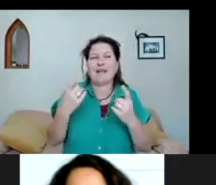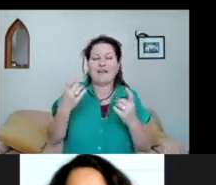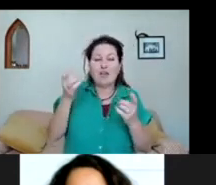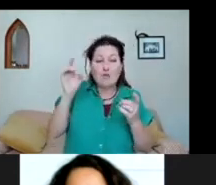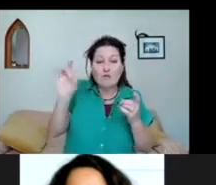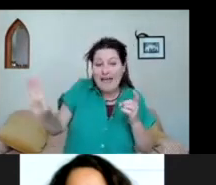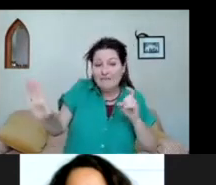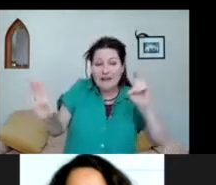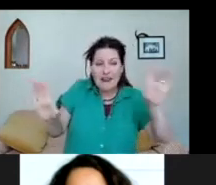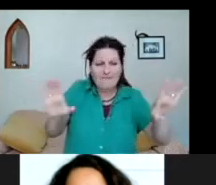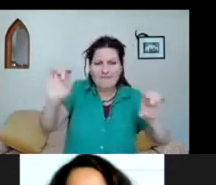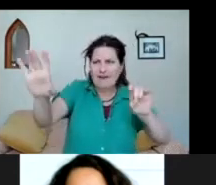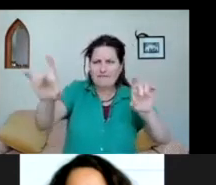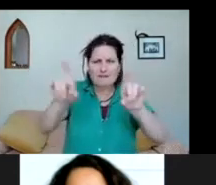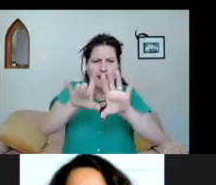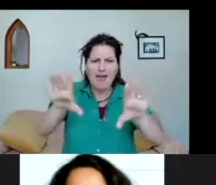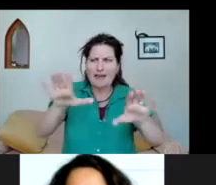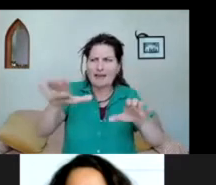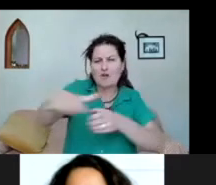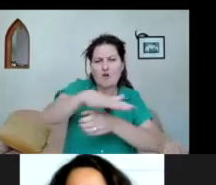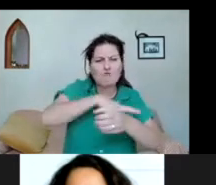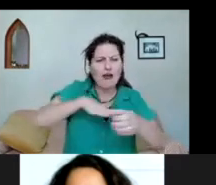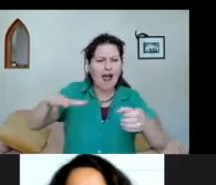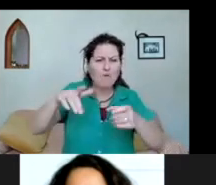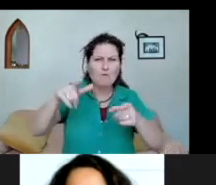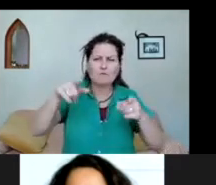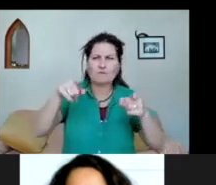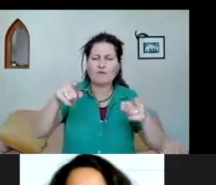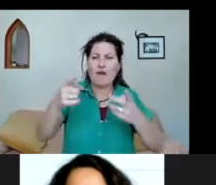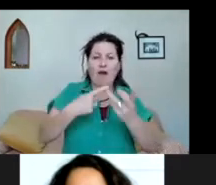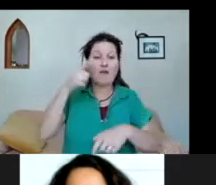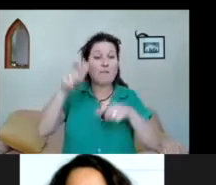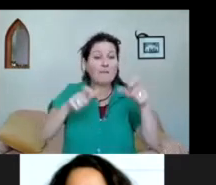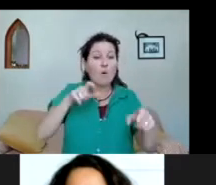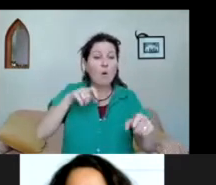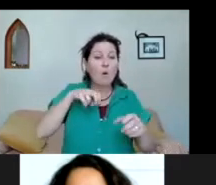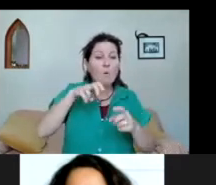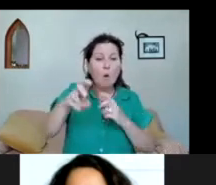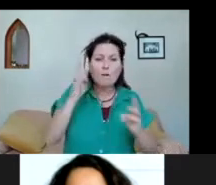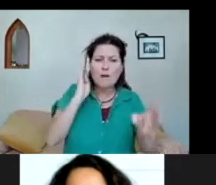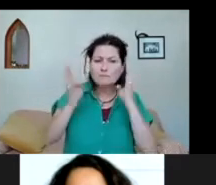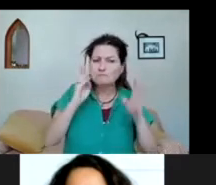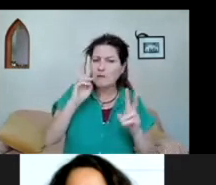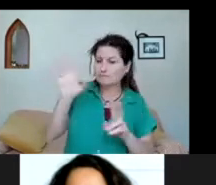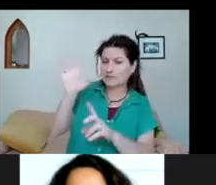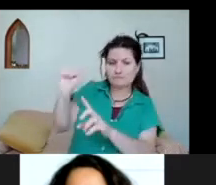on that day, but going, you know, so there's other kind of imaginative ways that you might be able to demonstrate your idea.